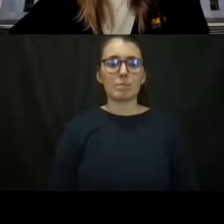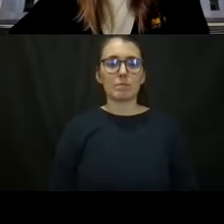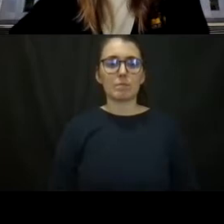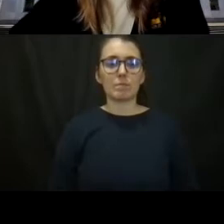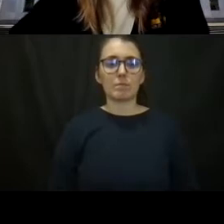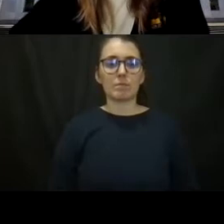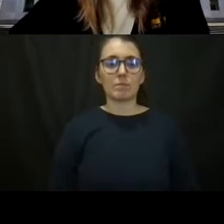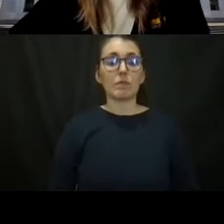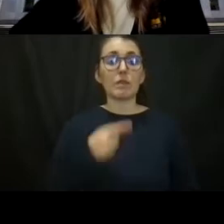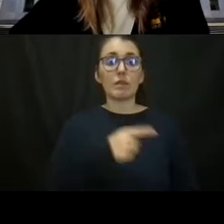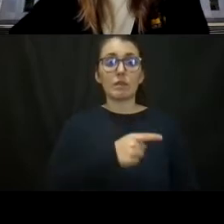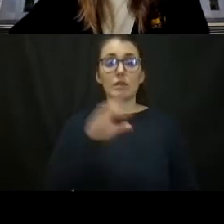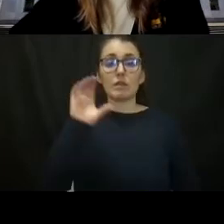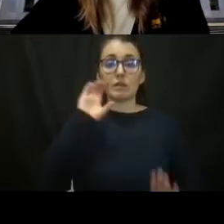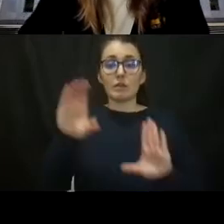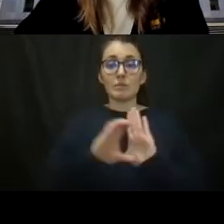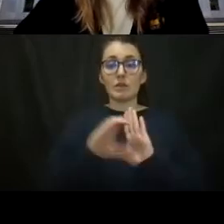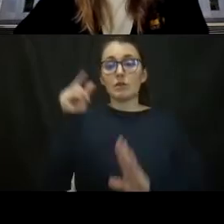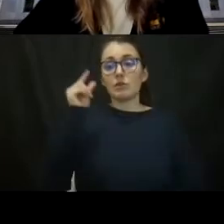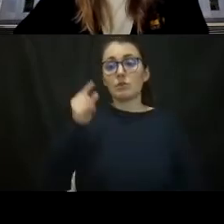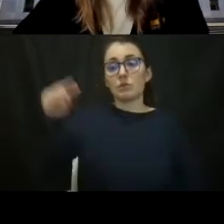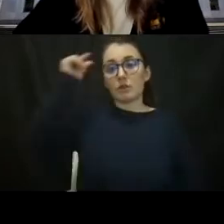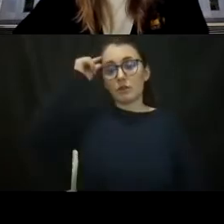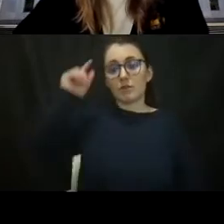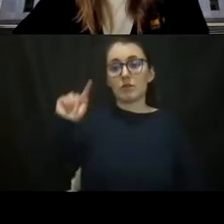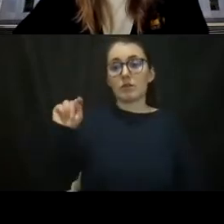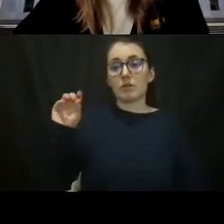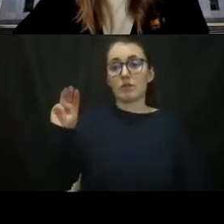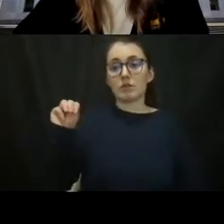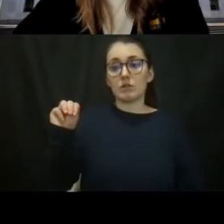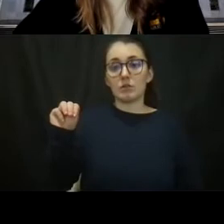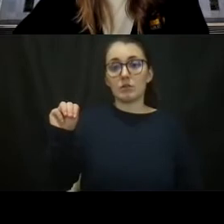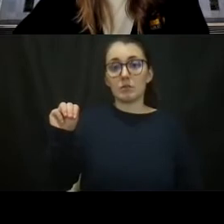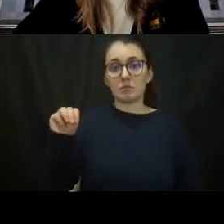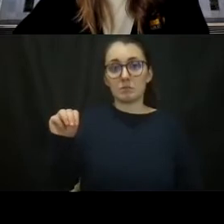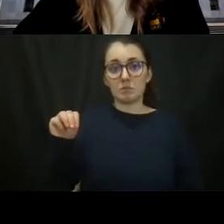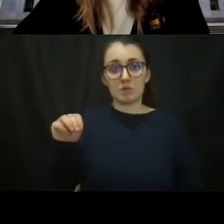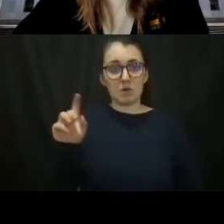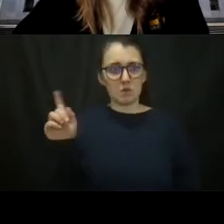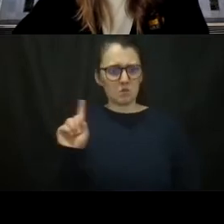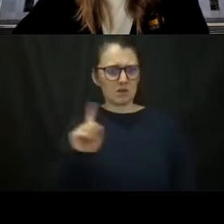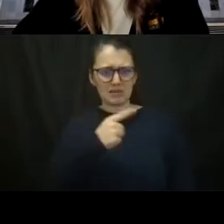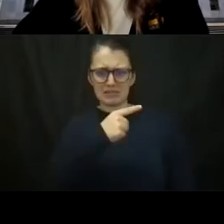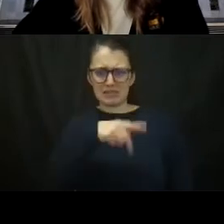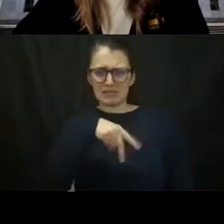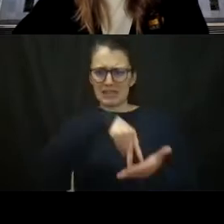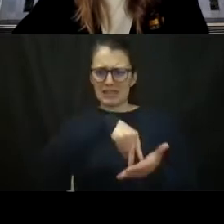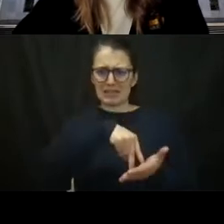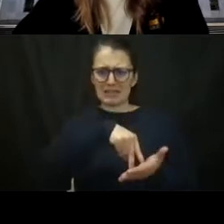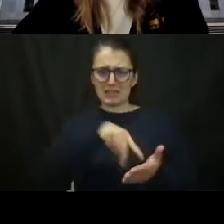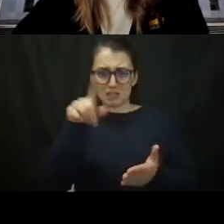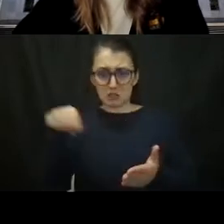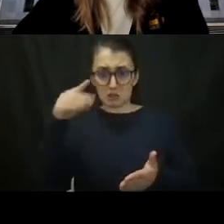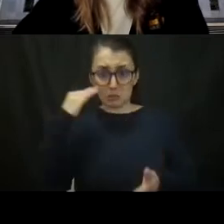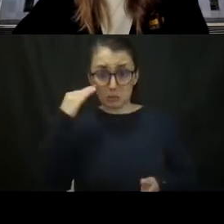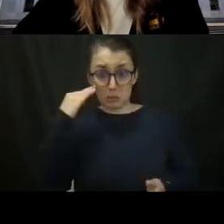This other portrait is Governor Tom McCall, and I'm wondering if somebody can maybe tell me where he's standing.